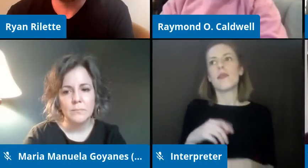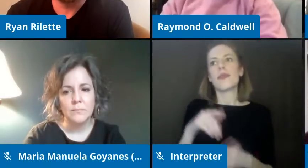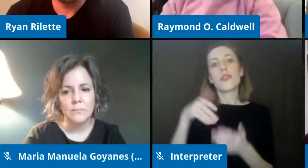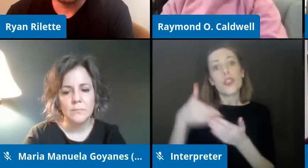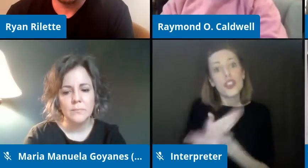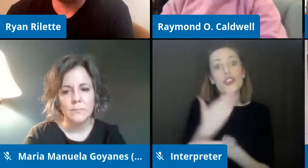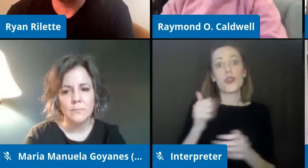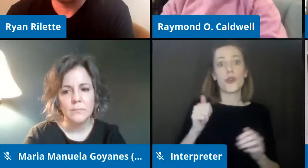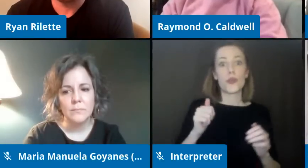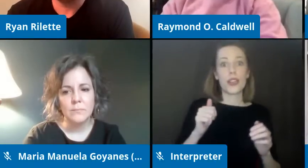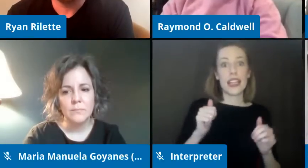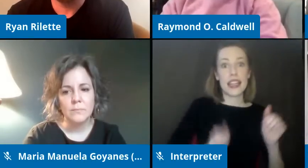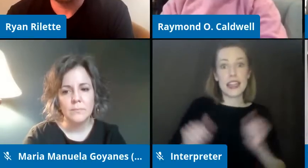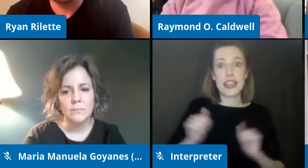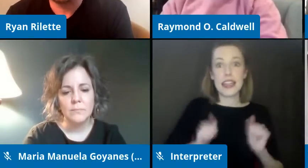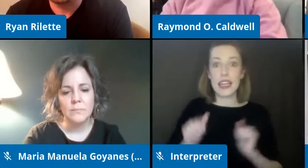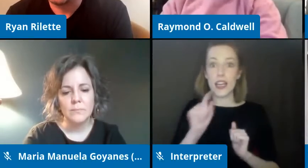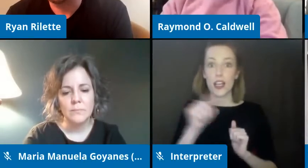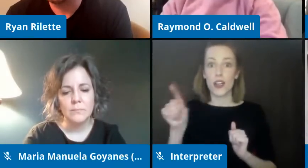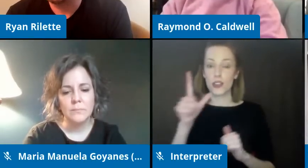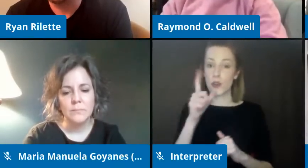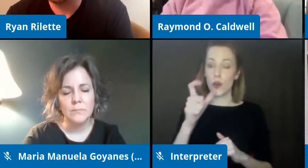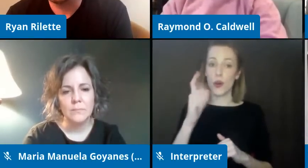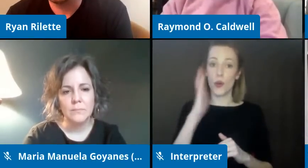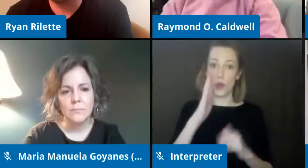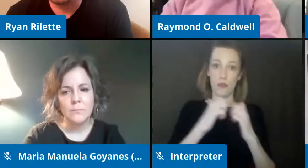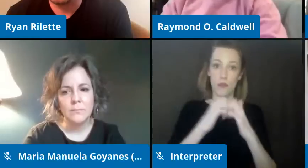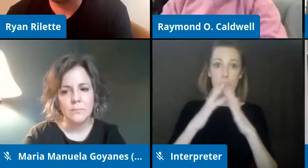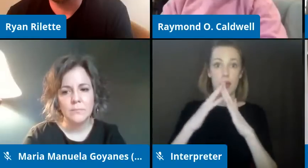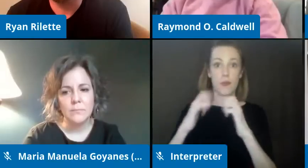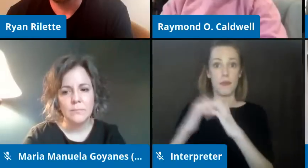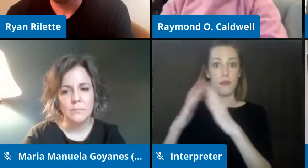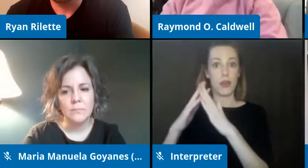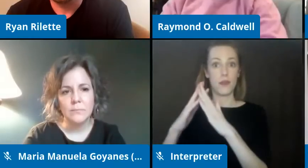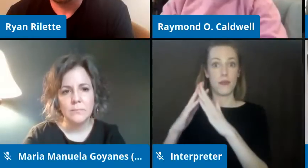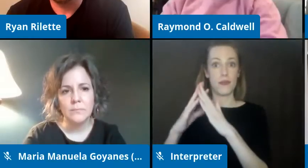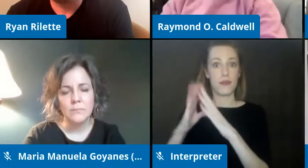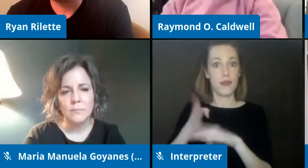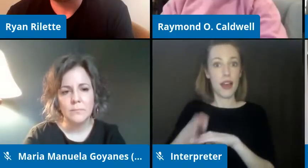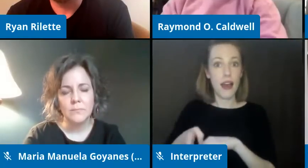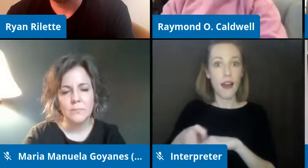out of this, I am quite confident that the idea of having